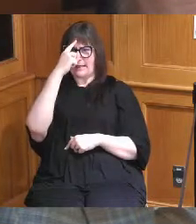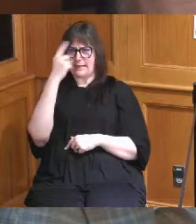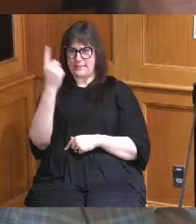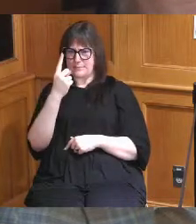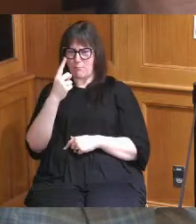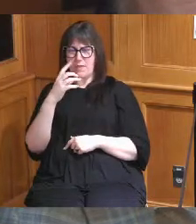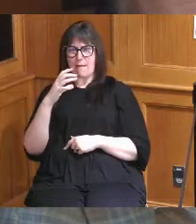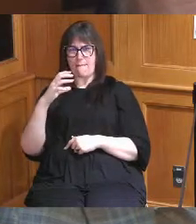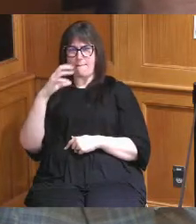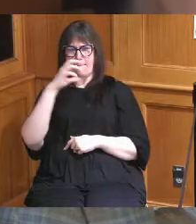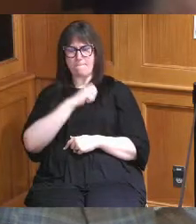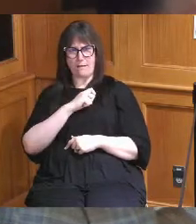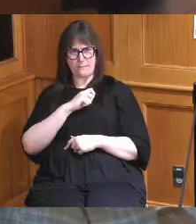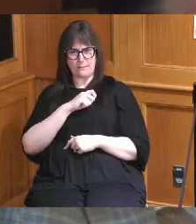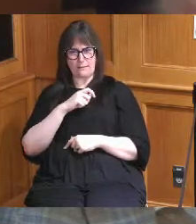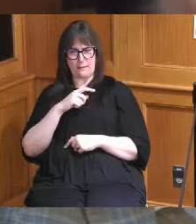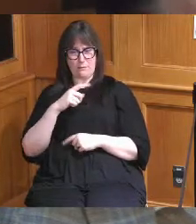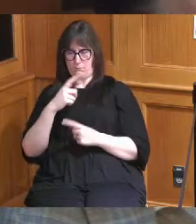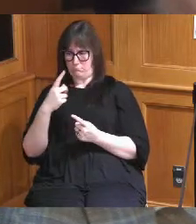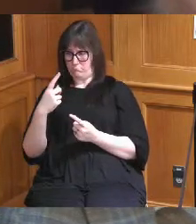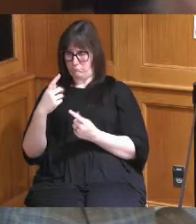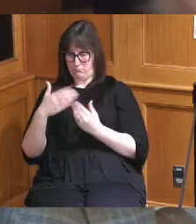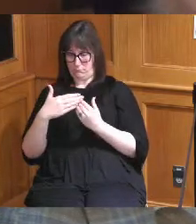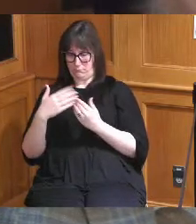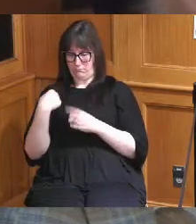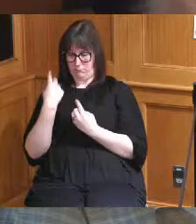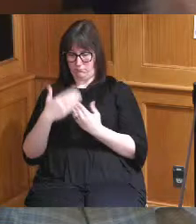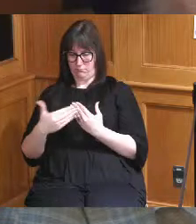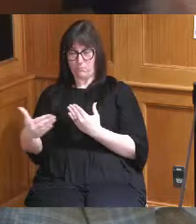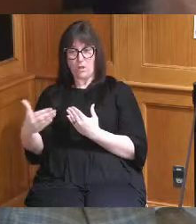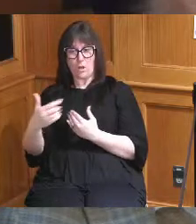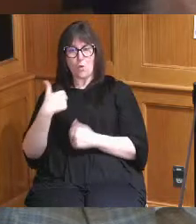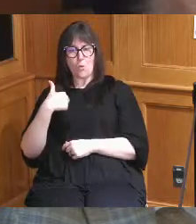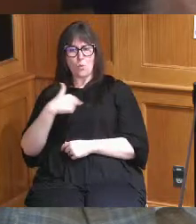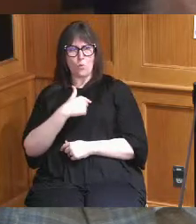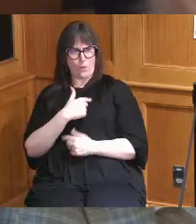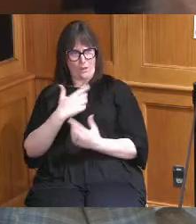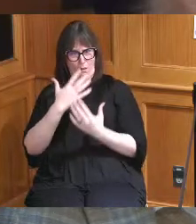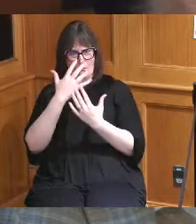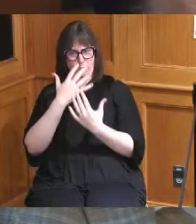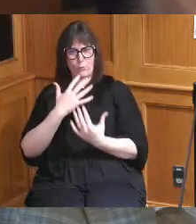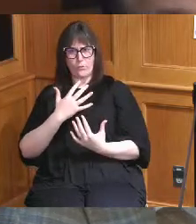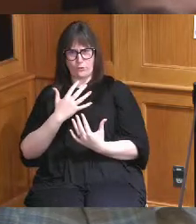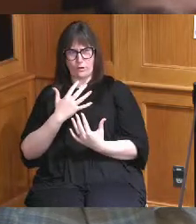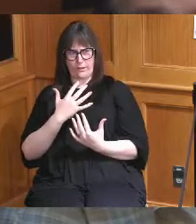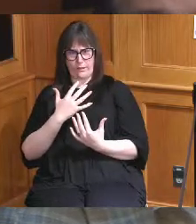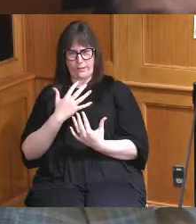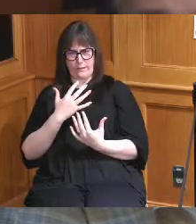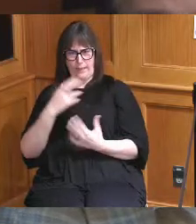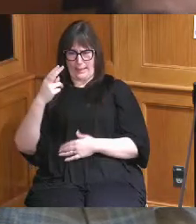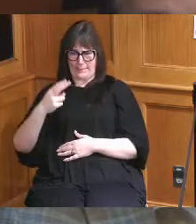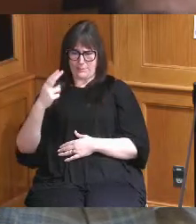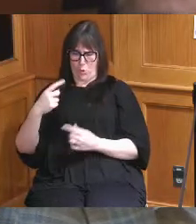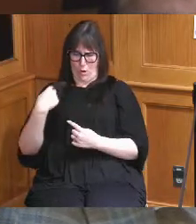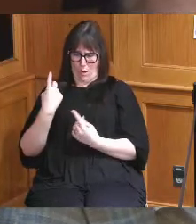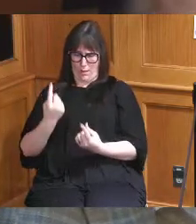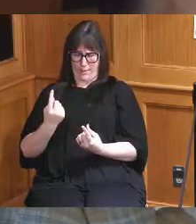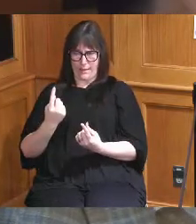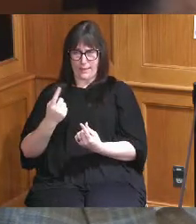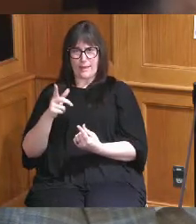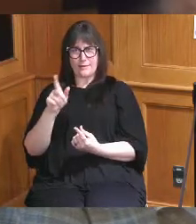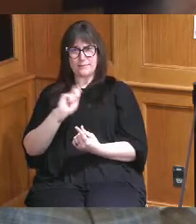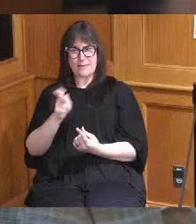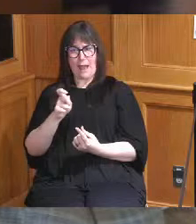whole debate or that's going on is that we have unfortunately, historically, have had